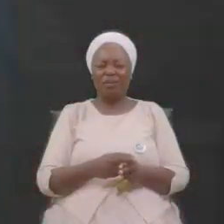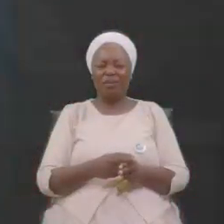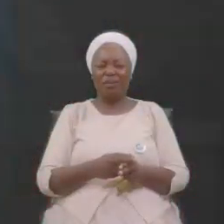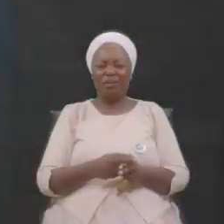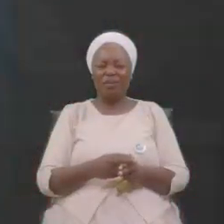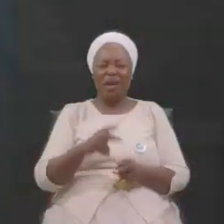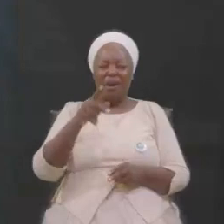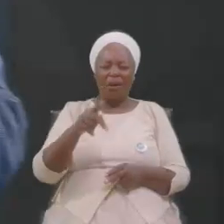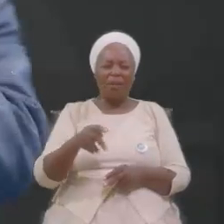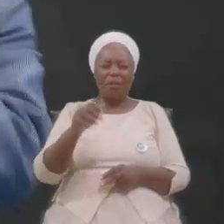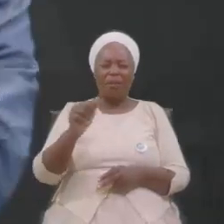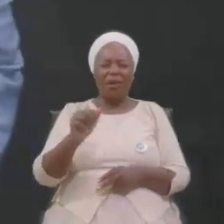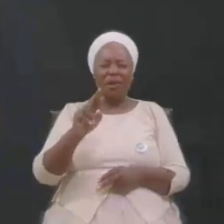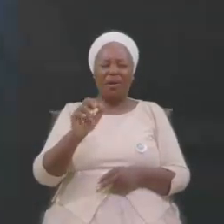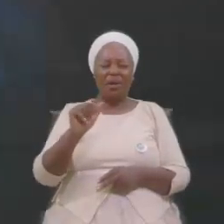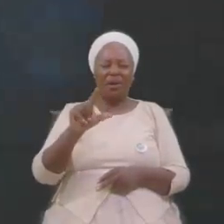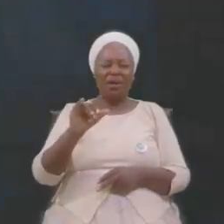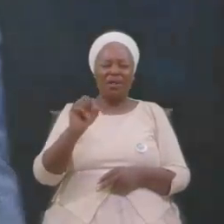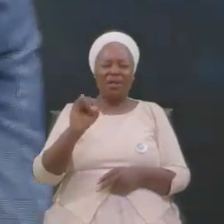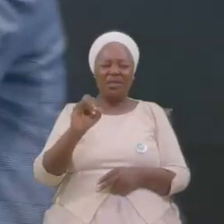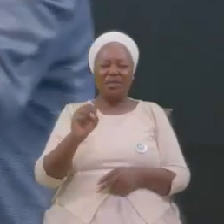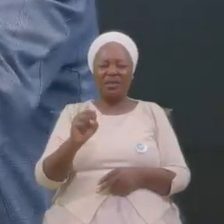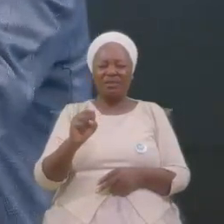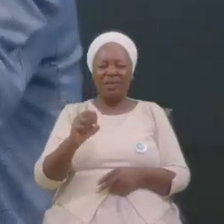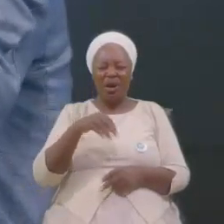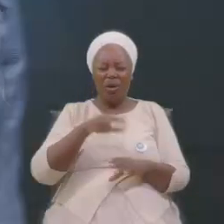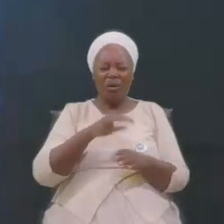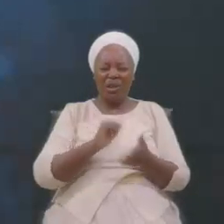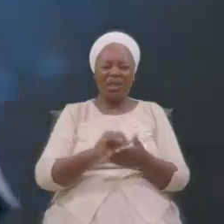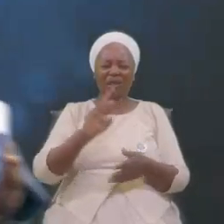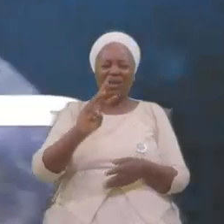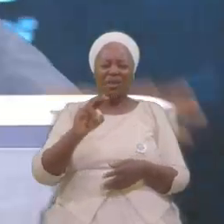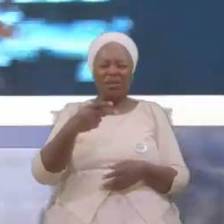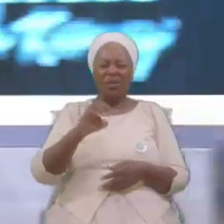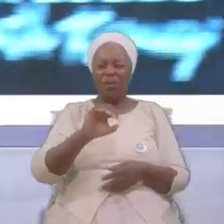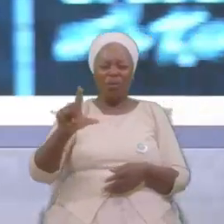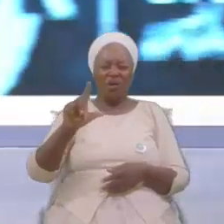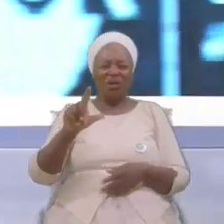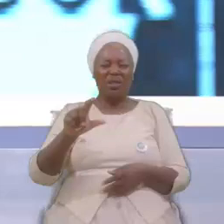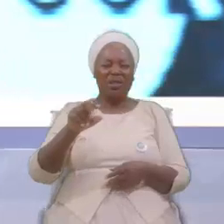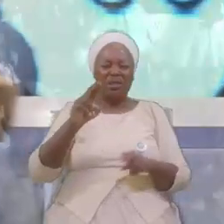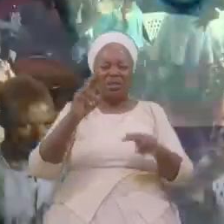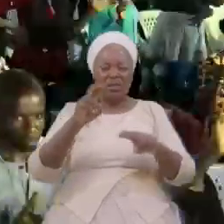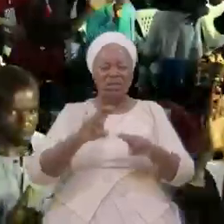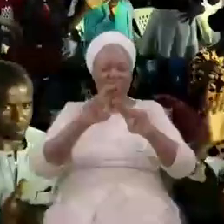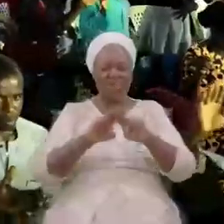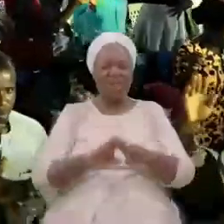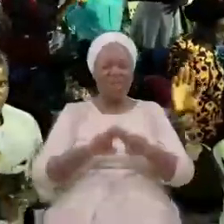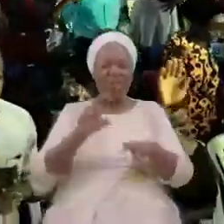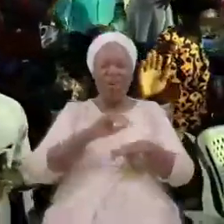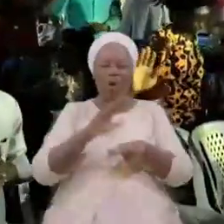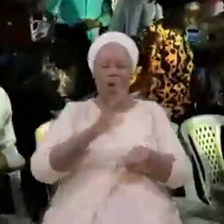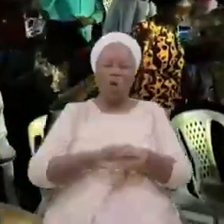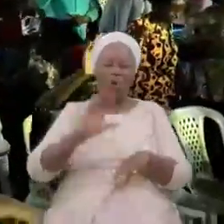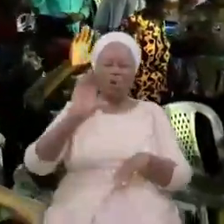Paralysis, just on that wheelchair, on crutches, I pray the power of the Lord will